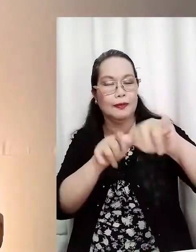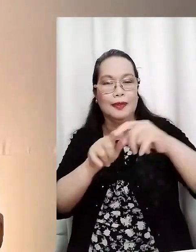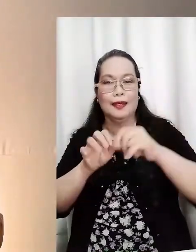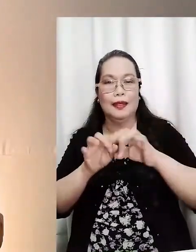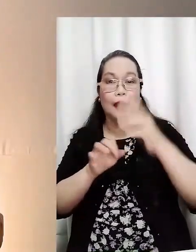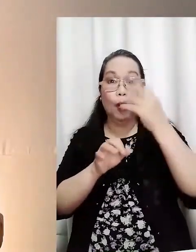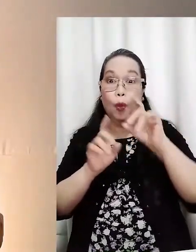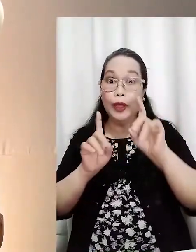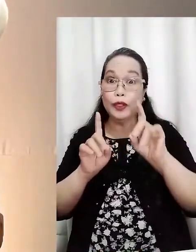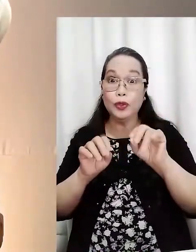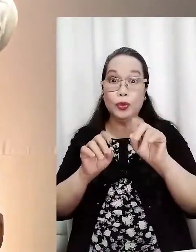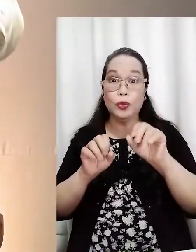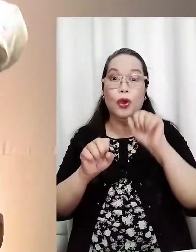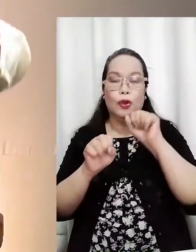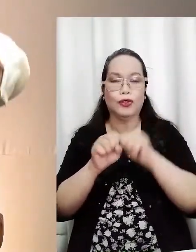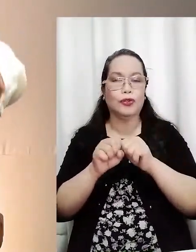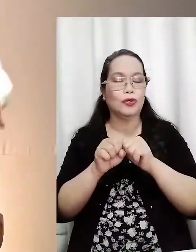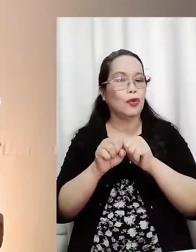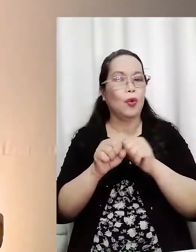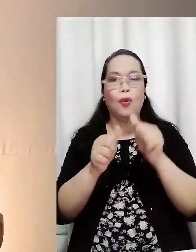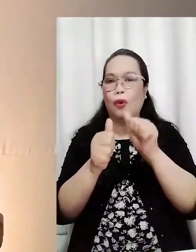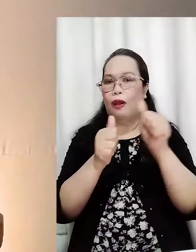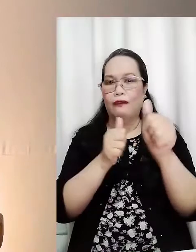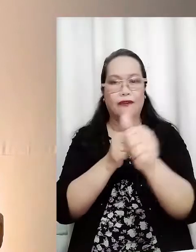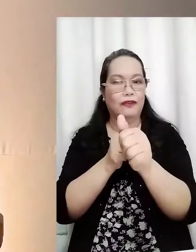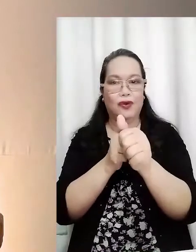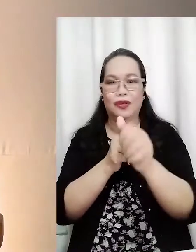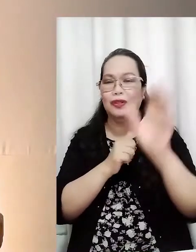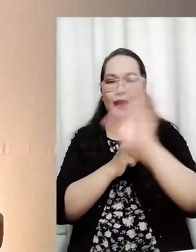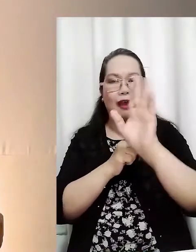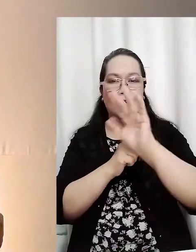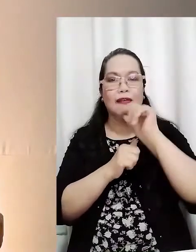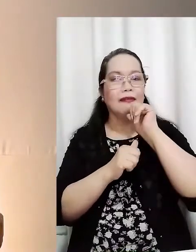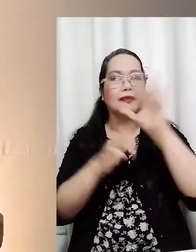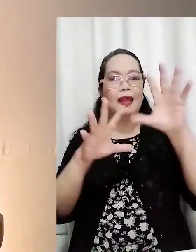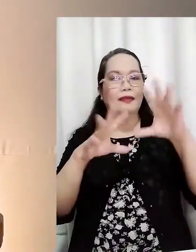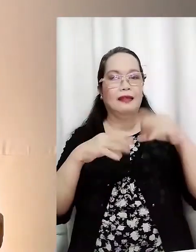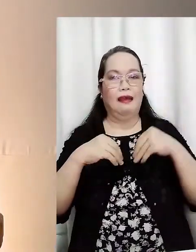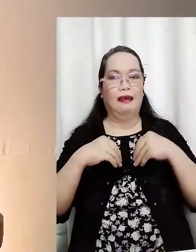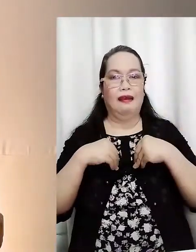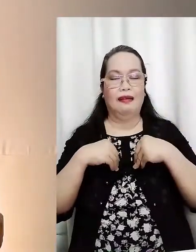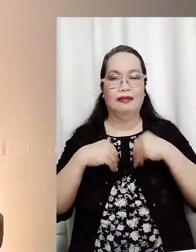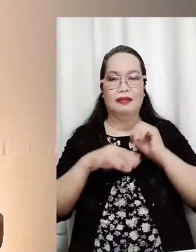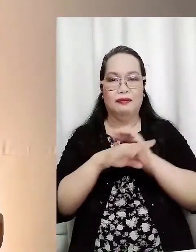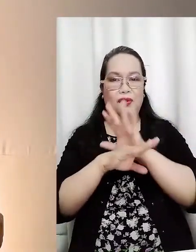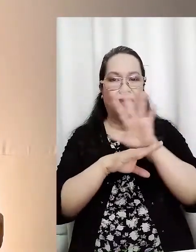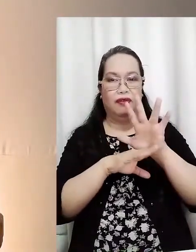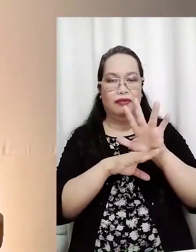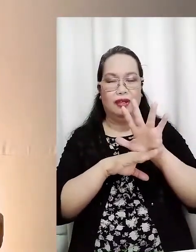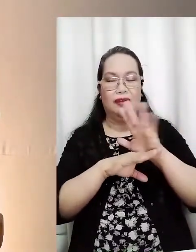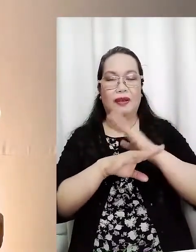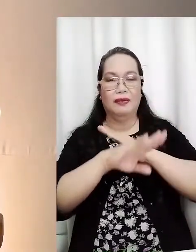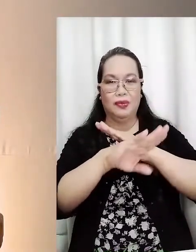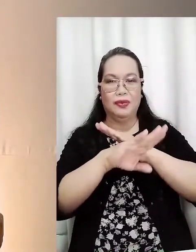Para maiwasan ang pagkalat ng infection sa ibang